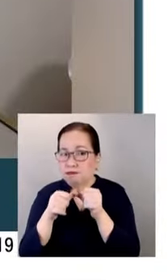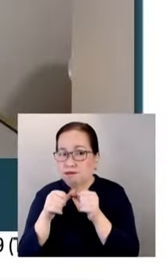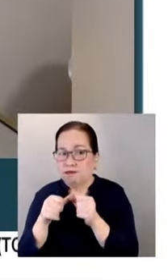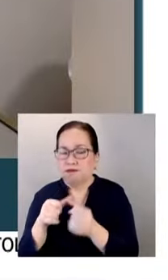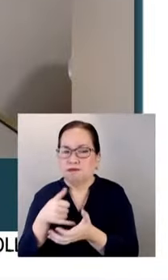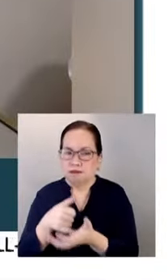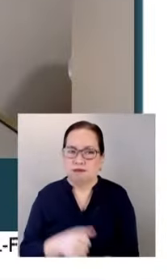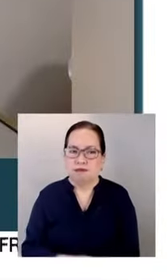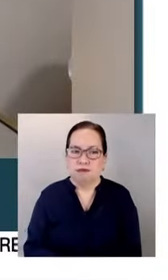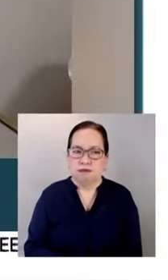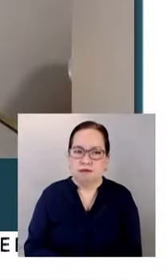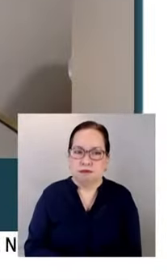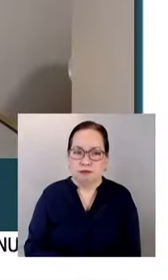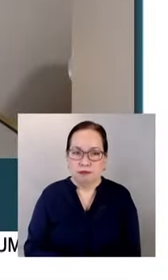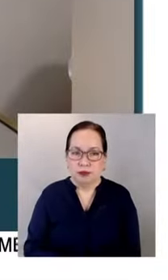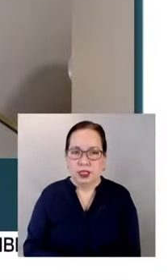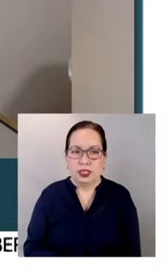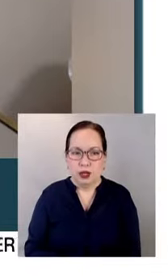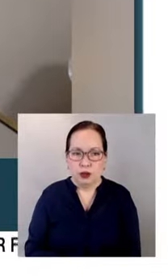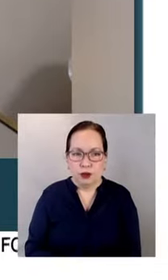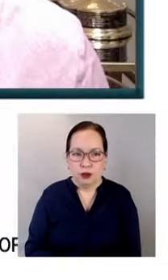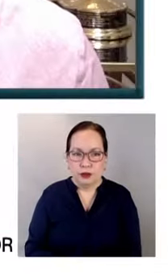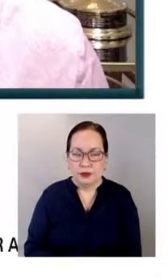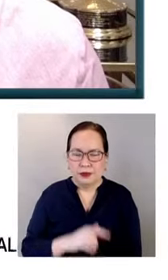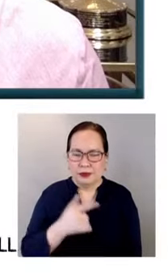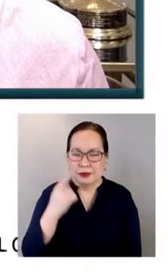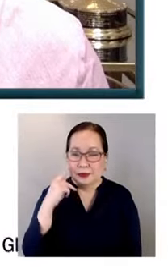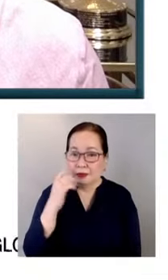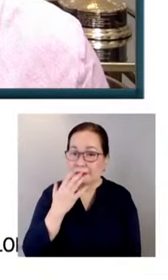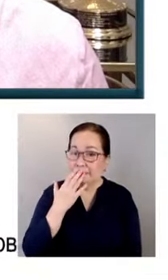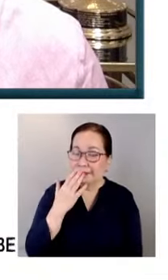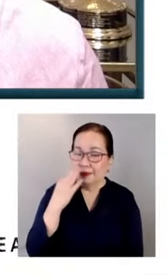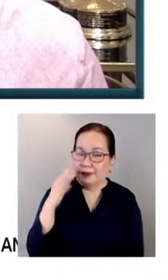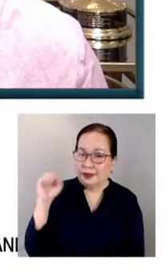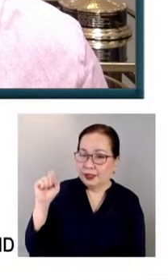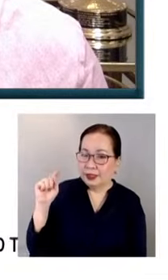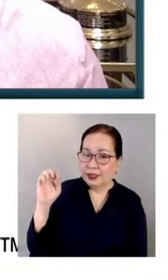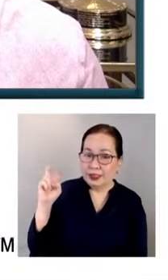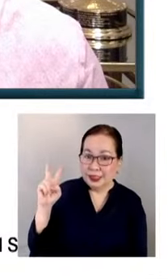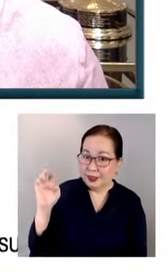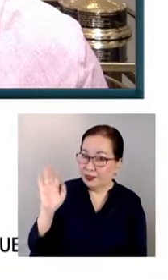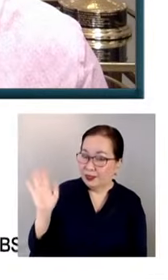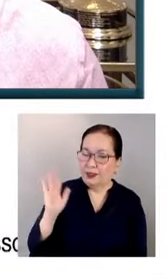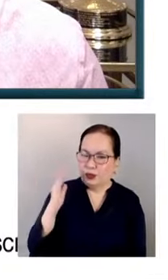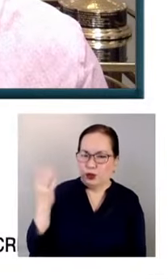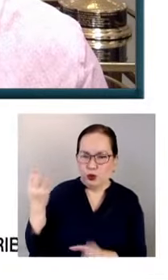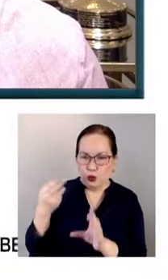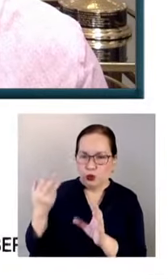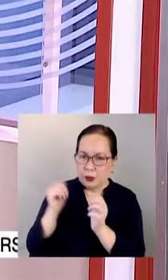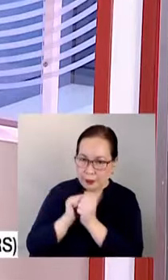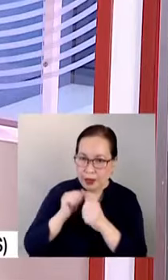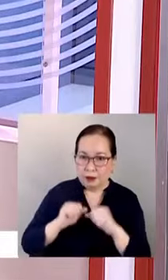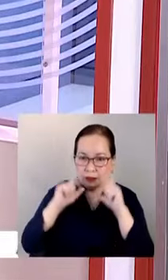Award. Carmina? Thanks a lot. Steve Angeles there joining us live from LA. Thanks, Steve.